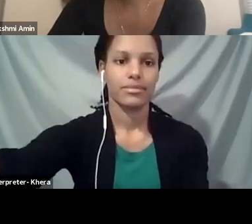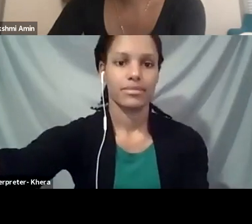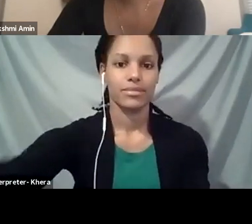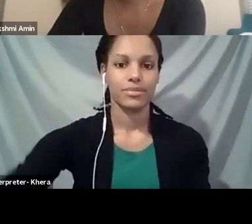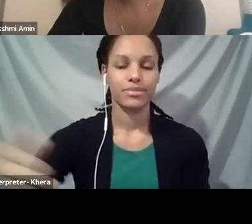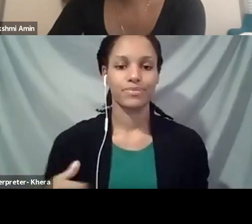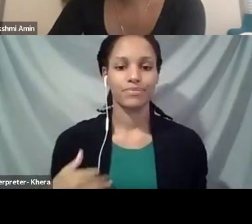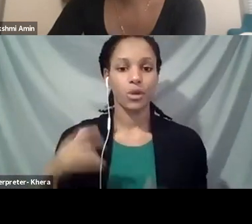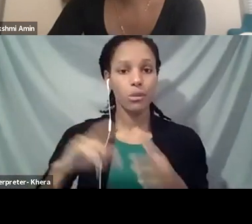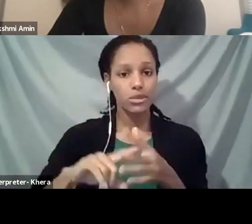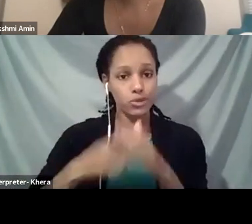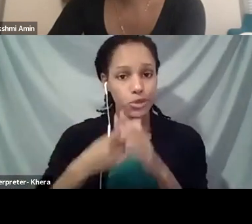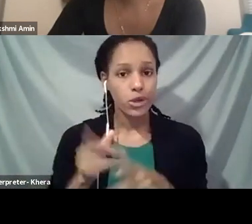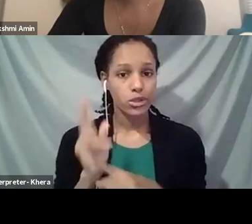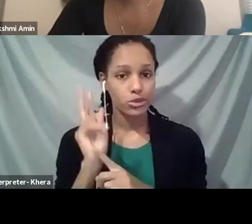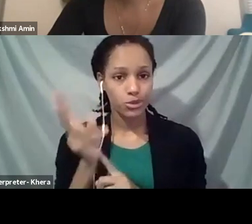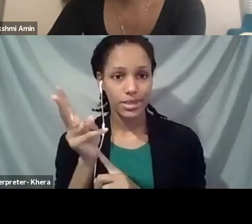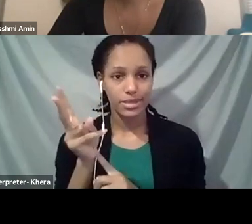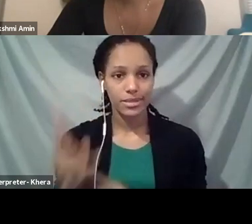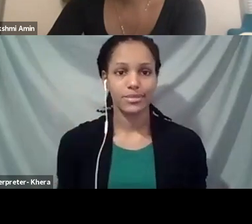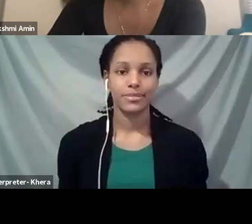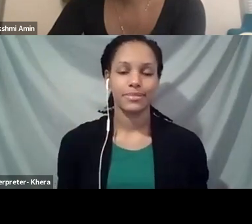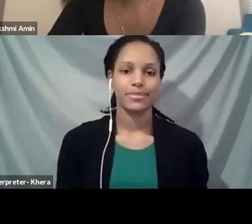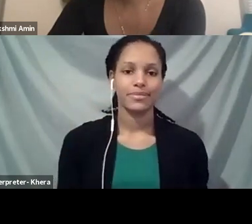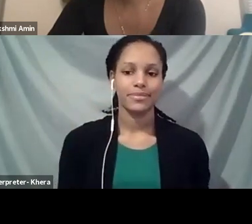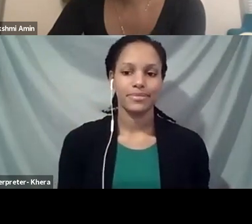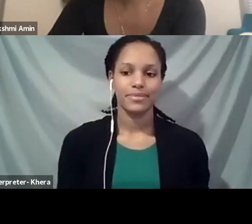We will get started in 2 minutes.